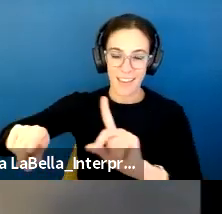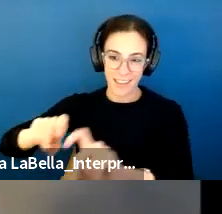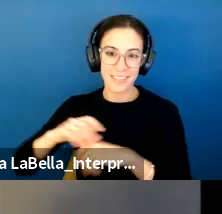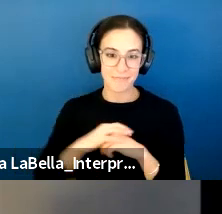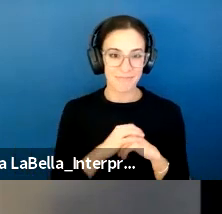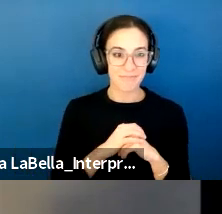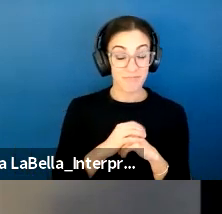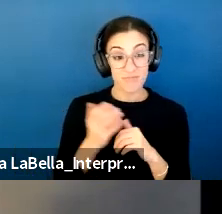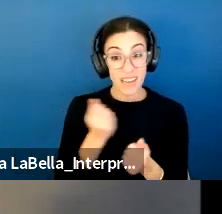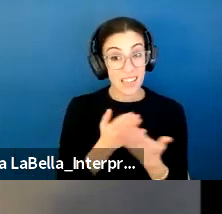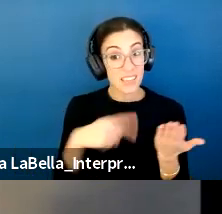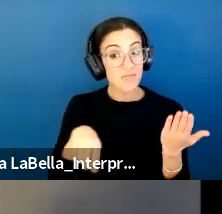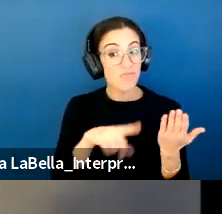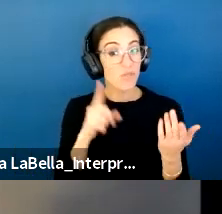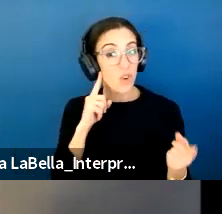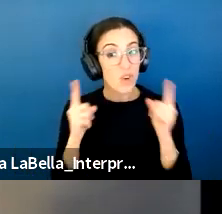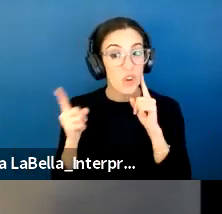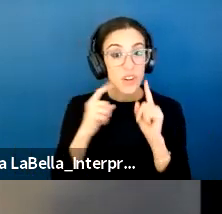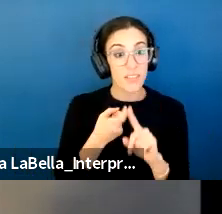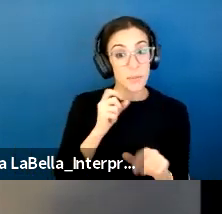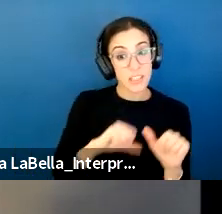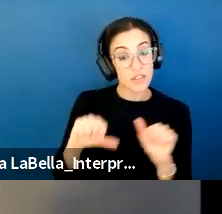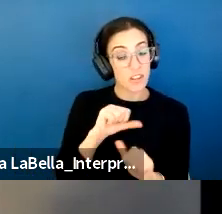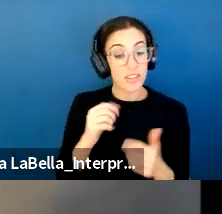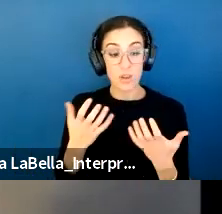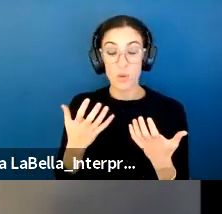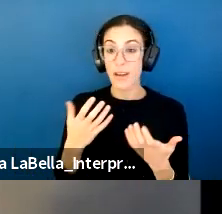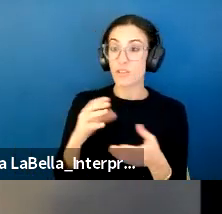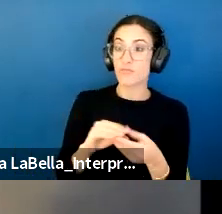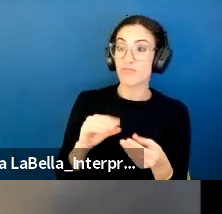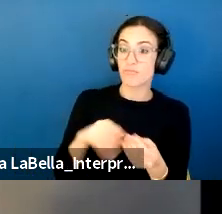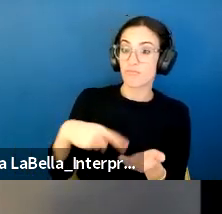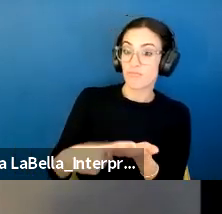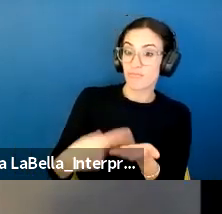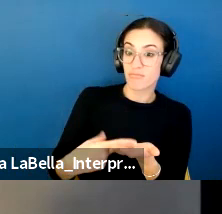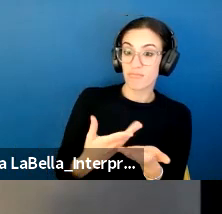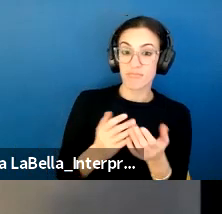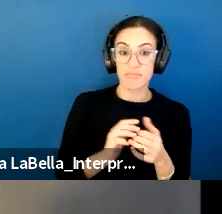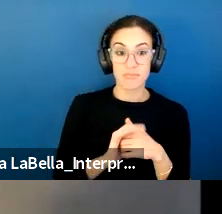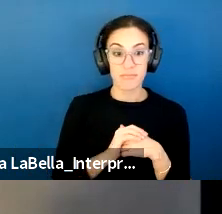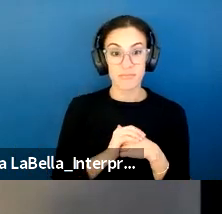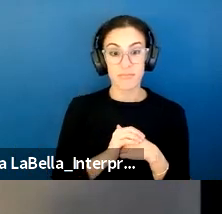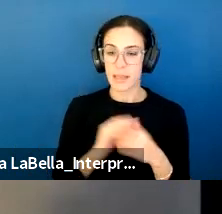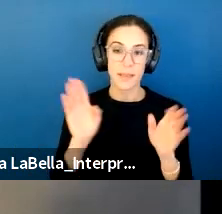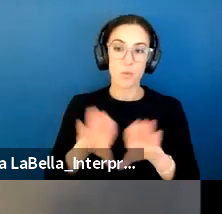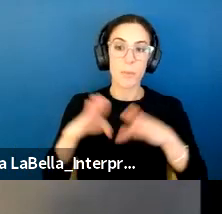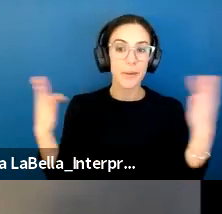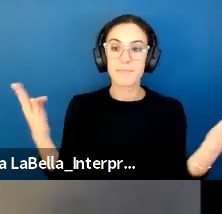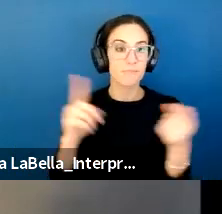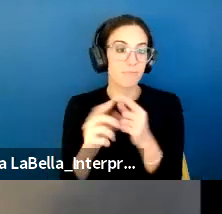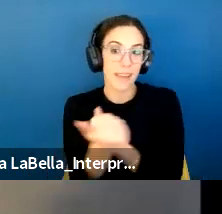Is there anything you heard from each other that you'd like to respond to? And that's open to anyone.